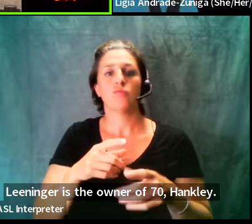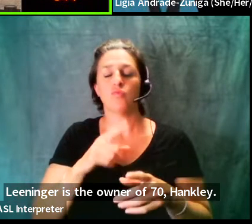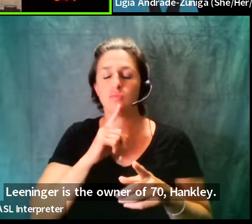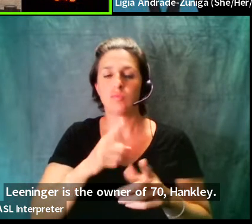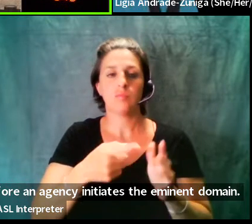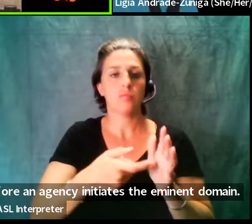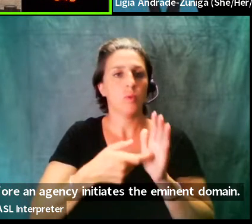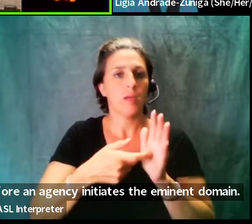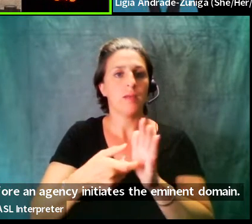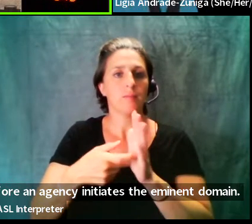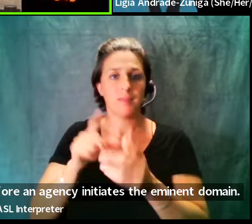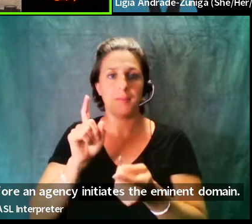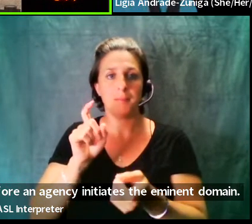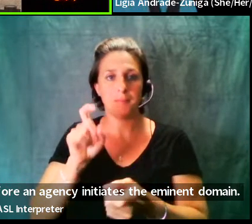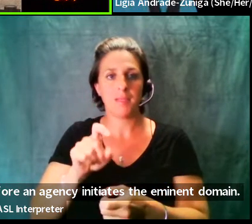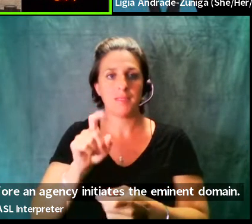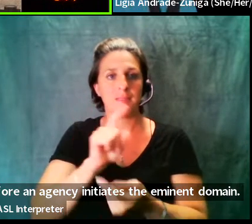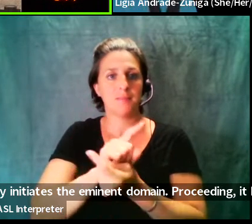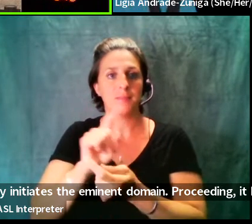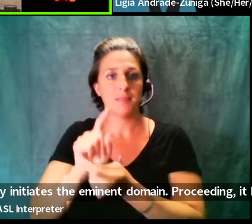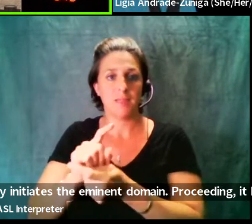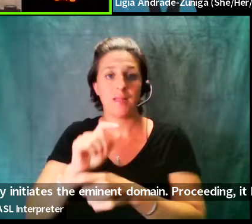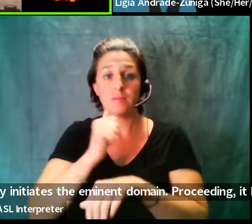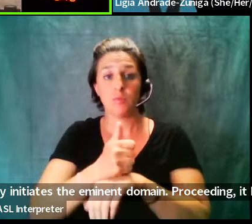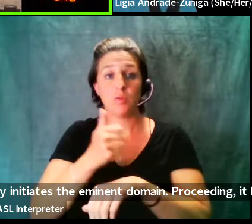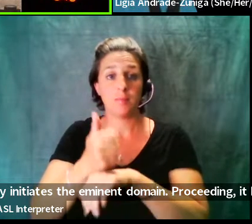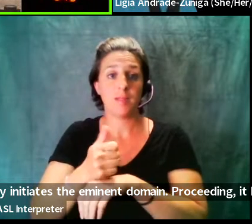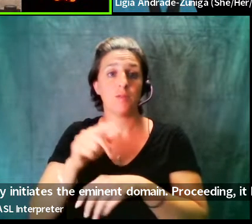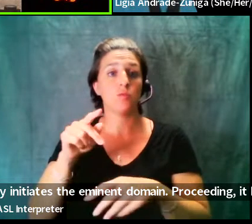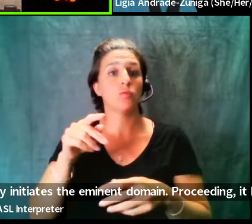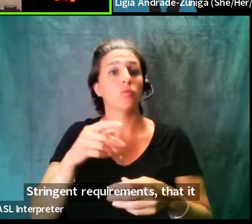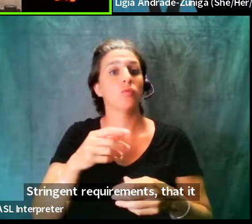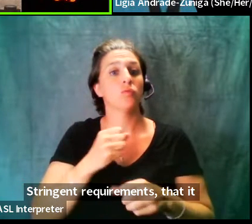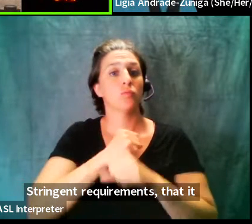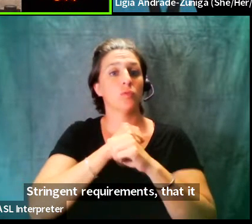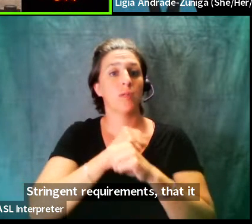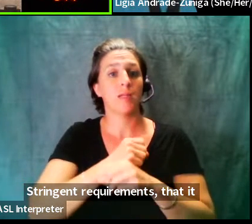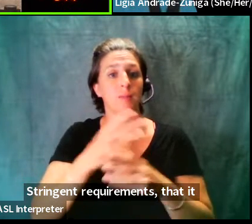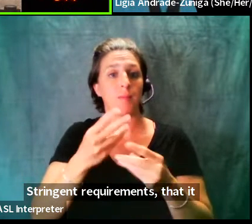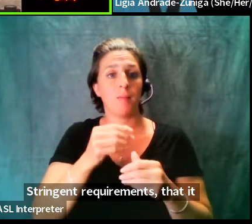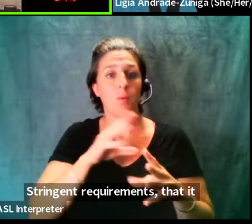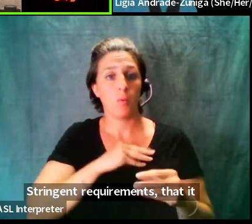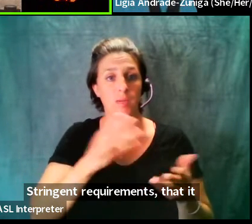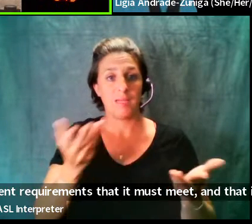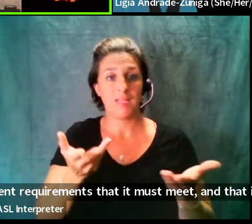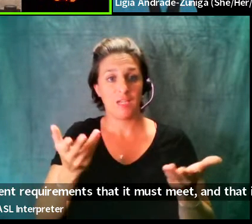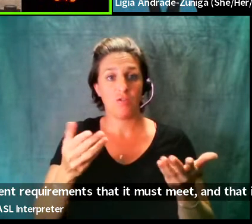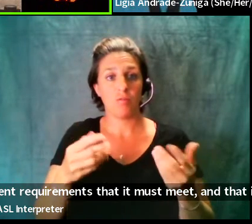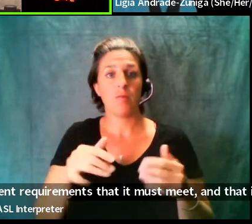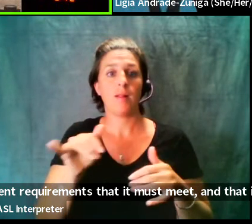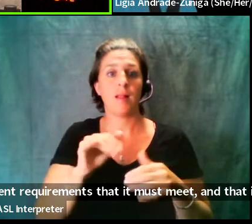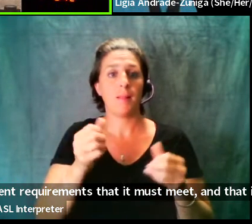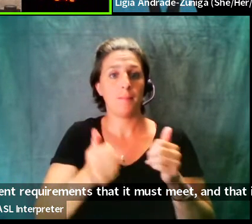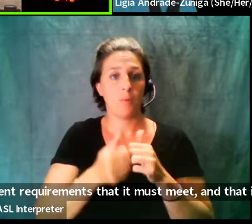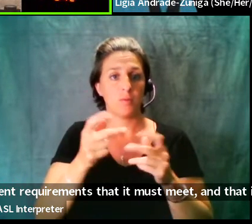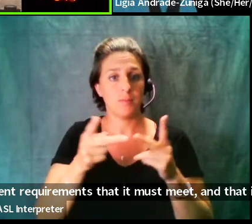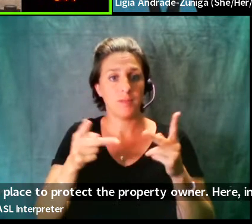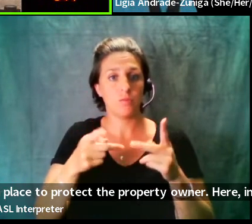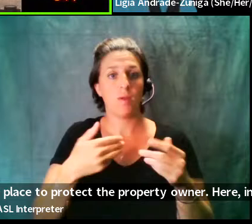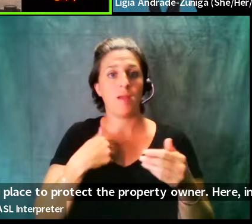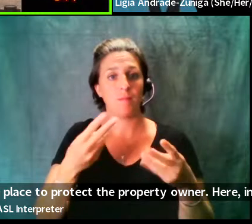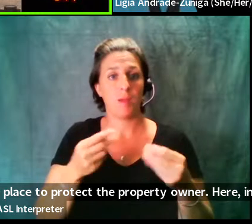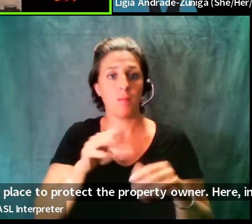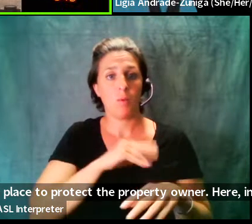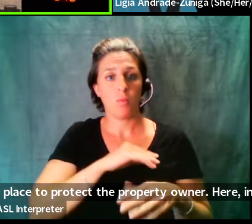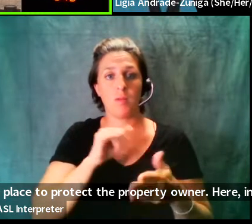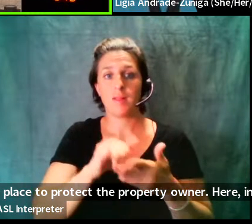must meet, and that is put in place to protect the property owner. Here in this instance, as in most instances, you have a property owner that's